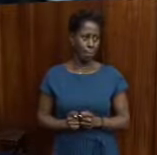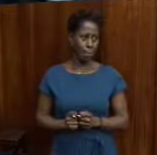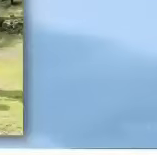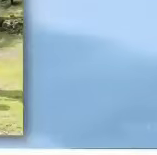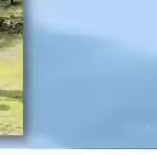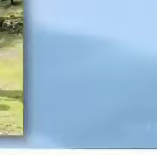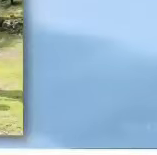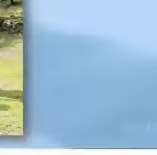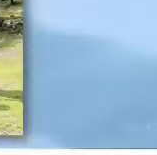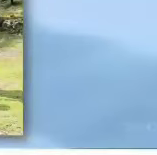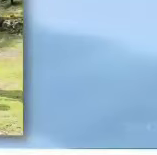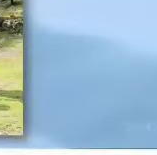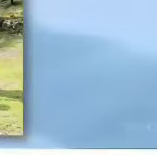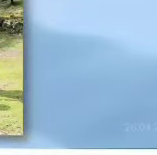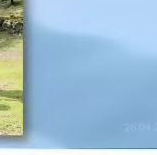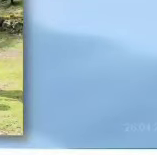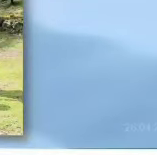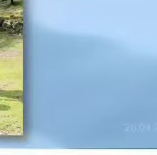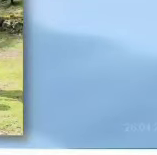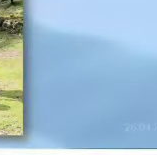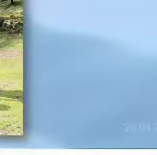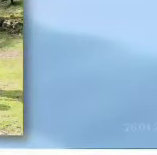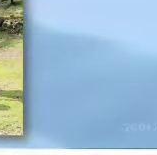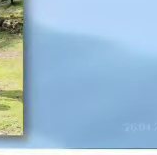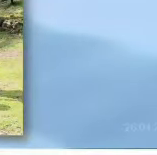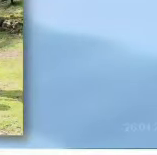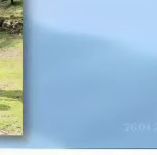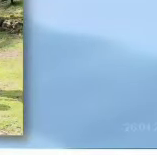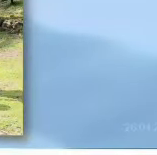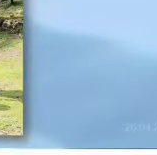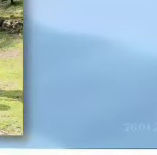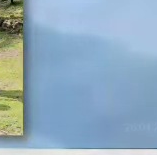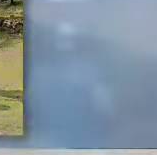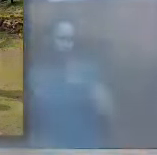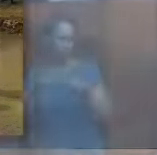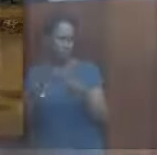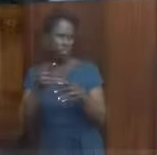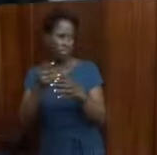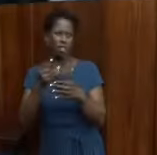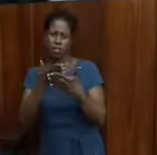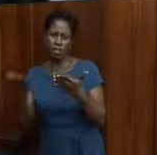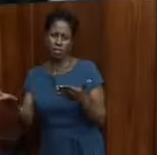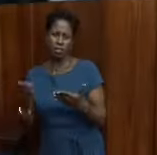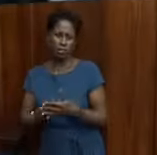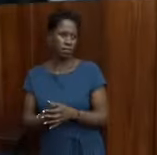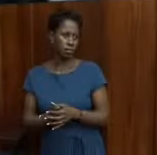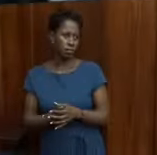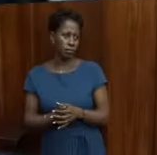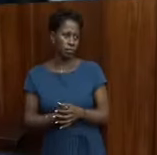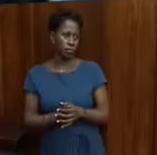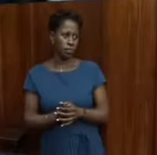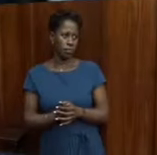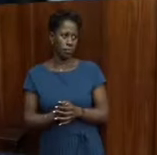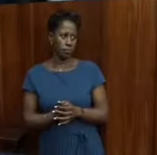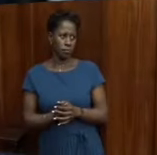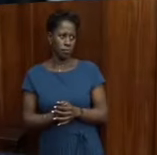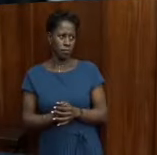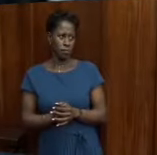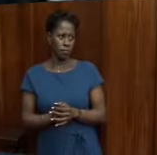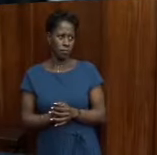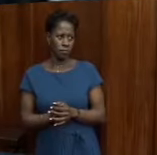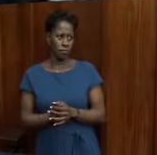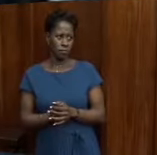ecosystems, infrastructure, tourism, education and health, as well as energy and transports. We have seen the demonstration